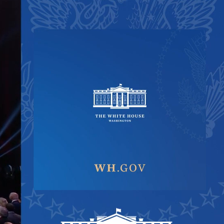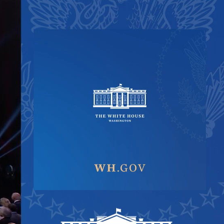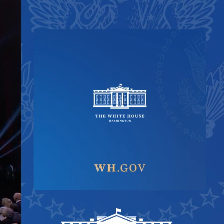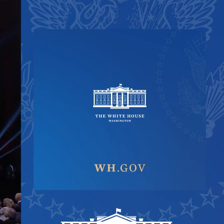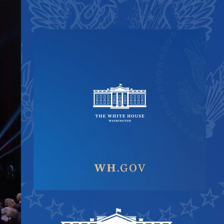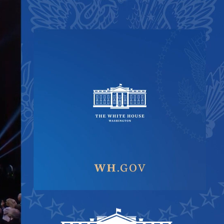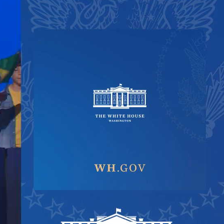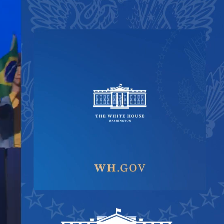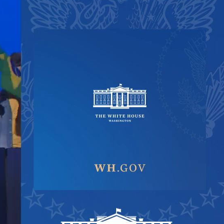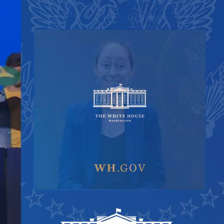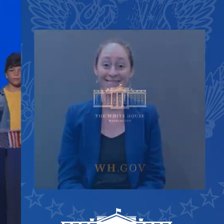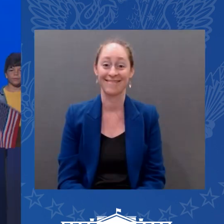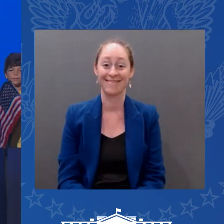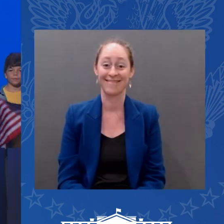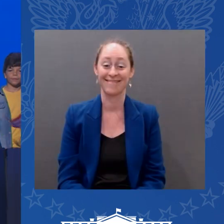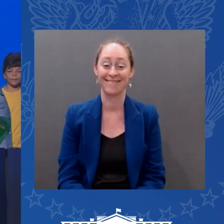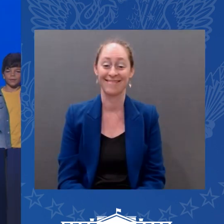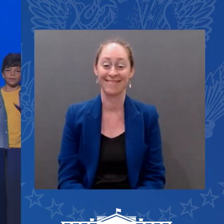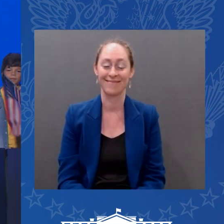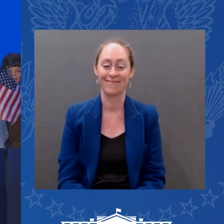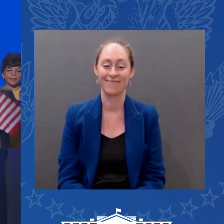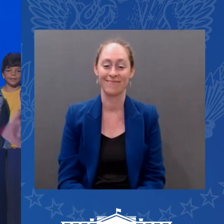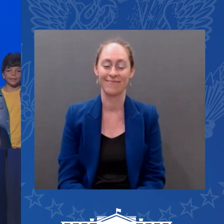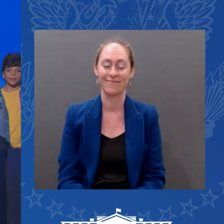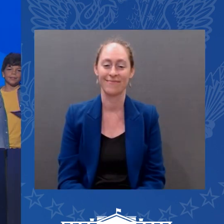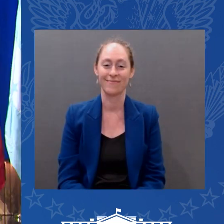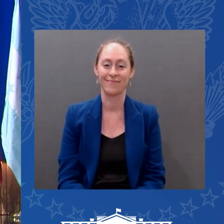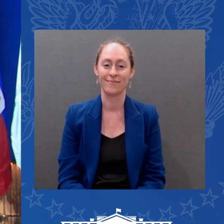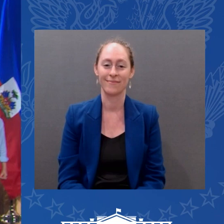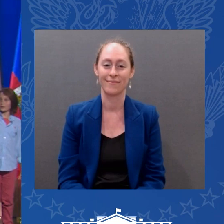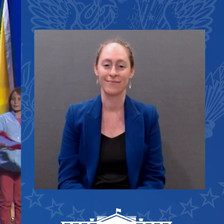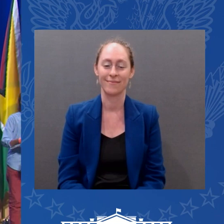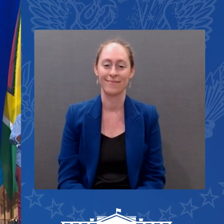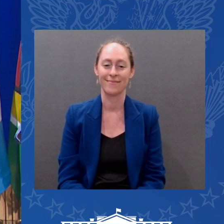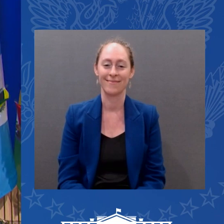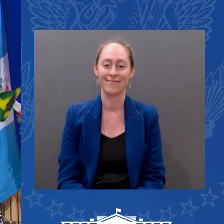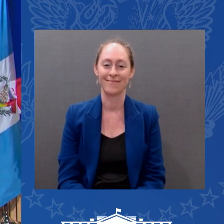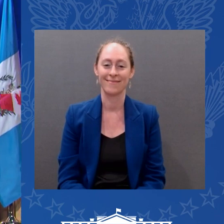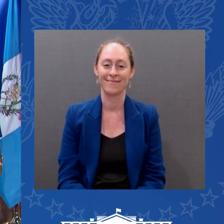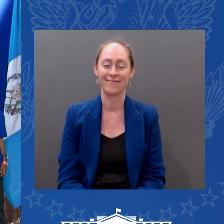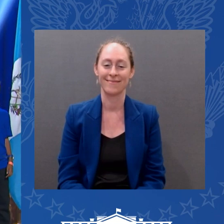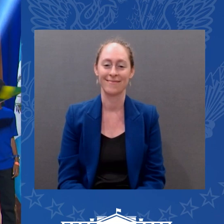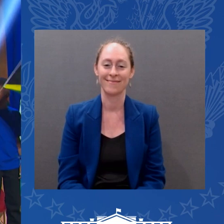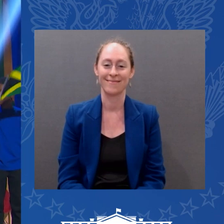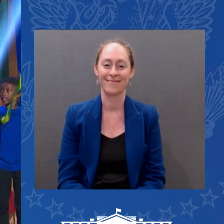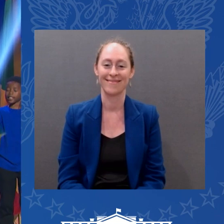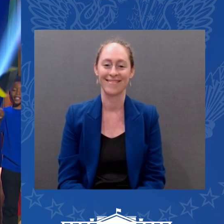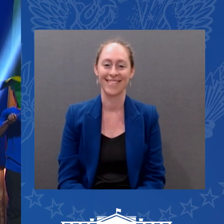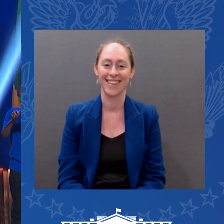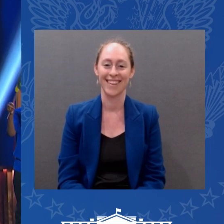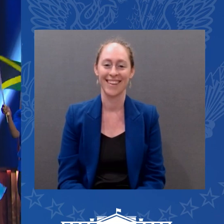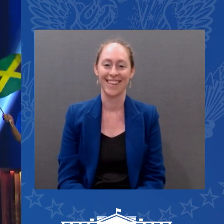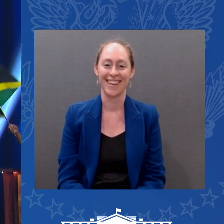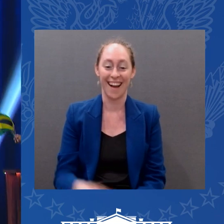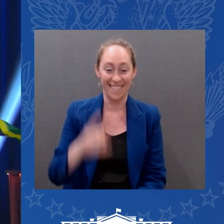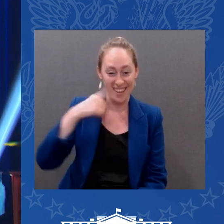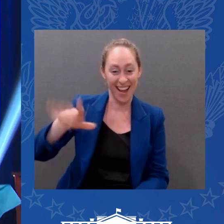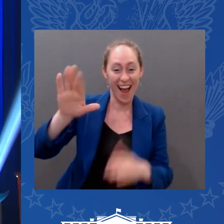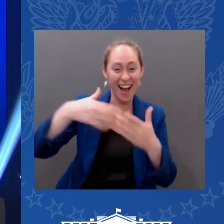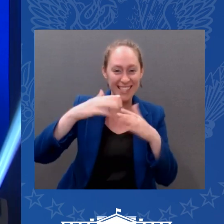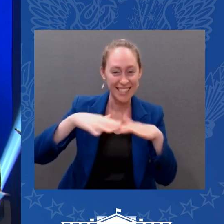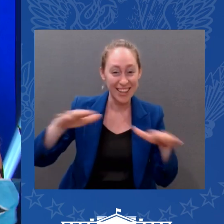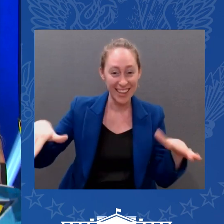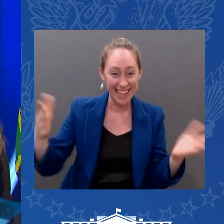On behalf of all the children of Los Angeles, we welcome the leaders of the Americas to the City of